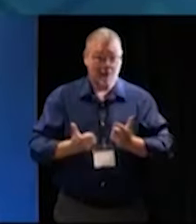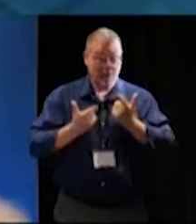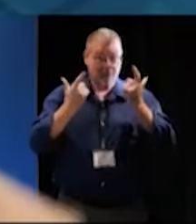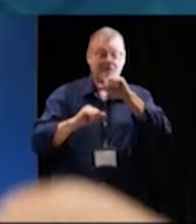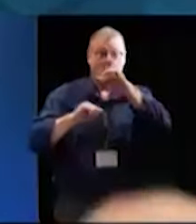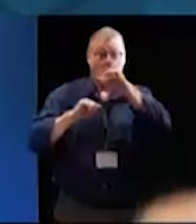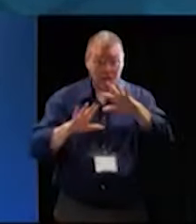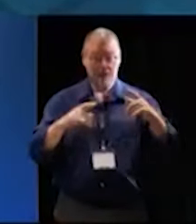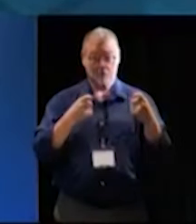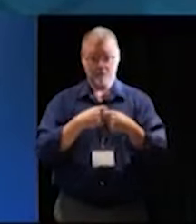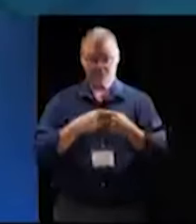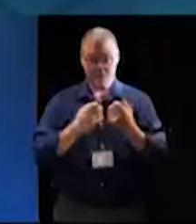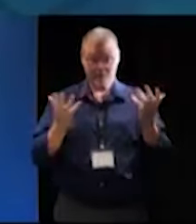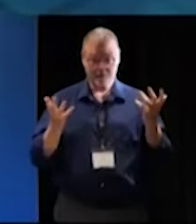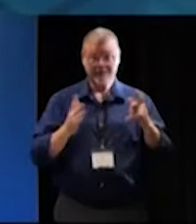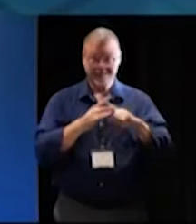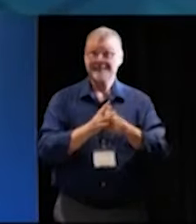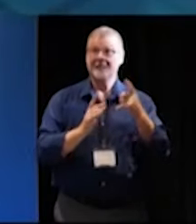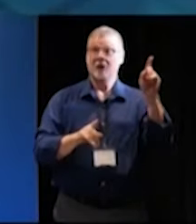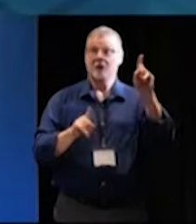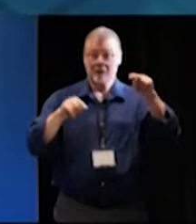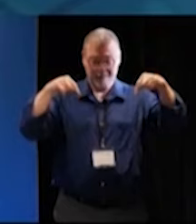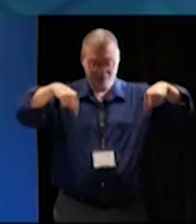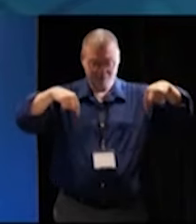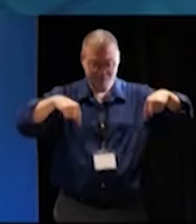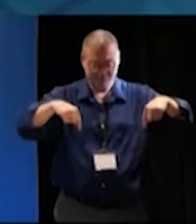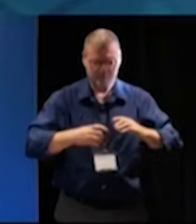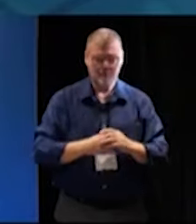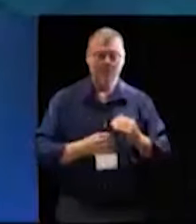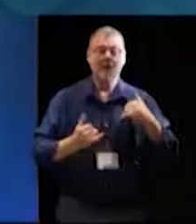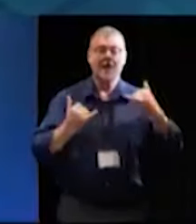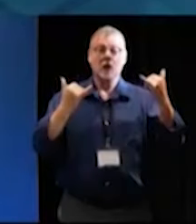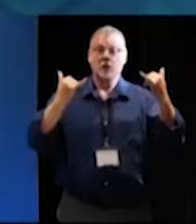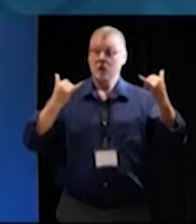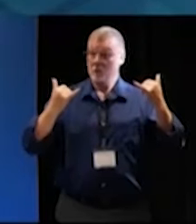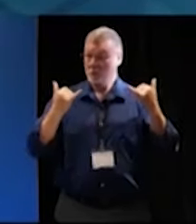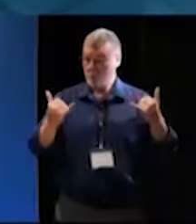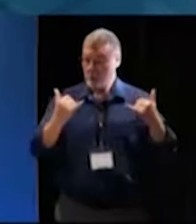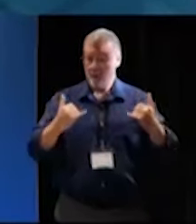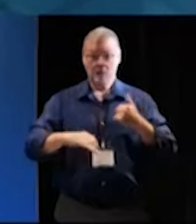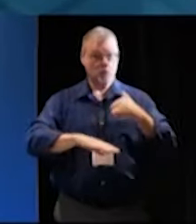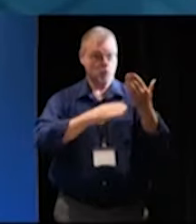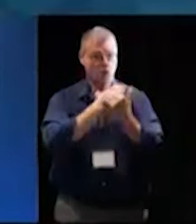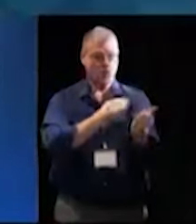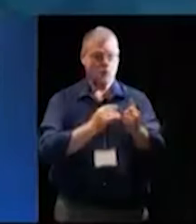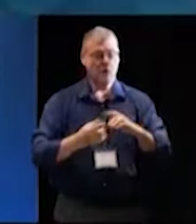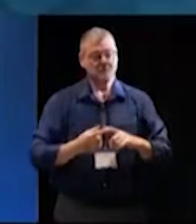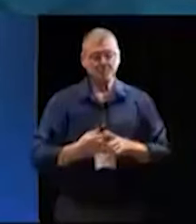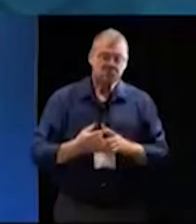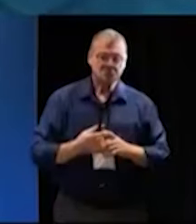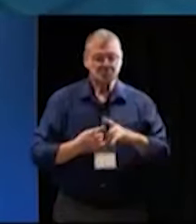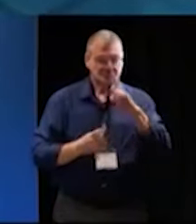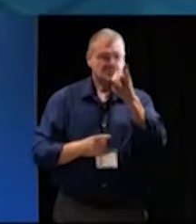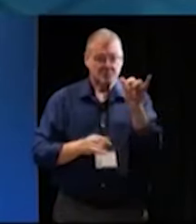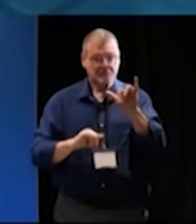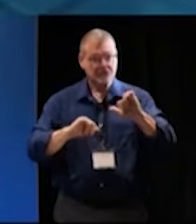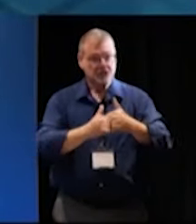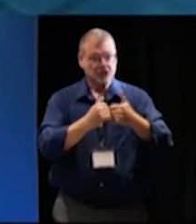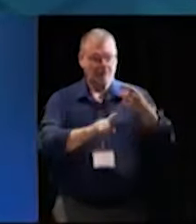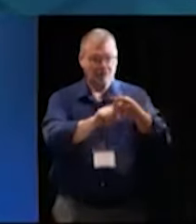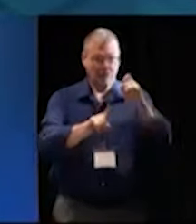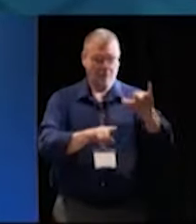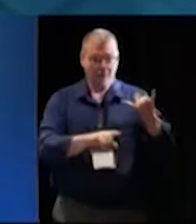without electricity that started here. So today we're called to do something not unsimilar to the challenges that they faced